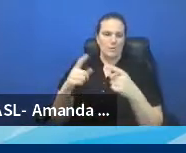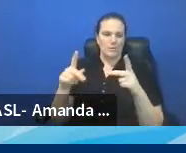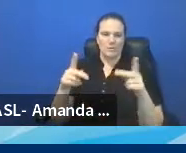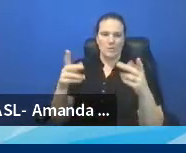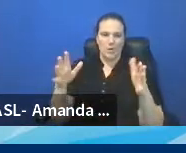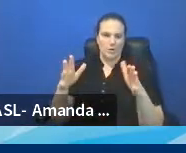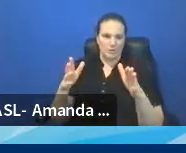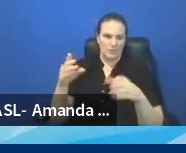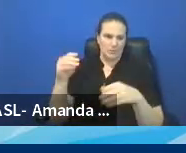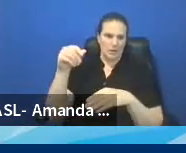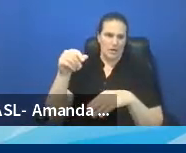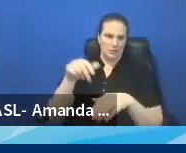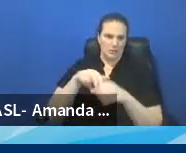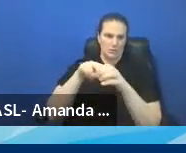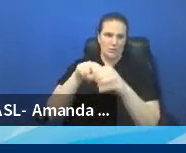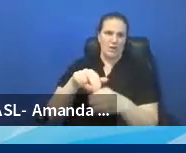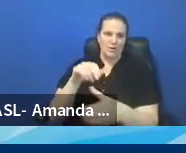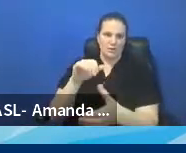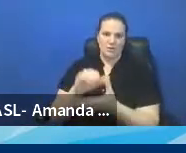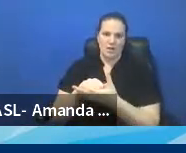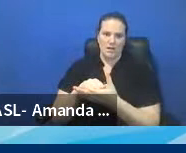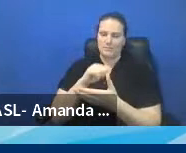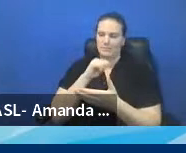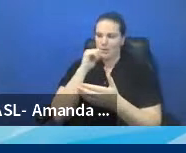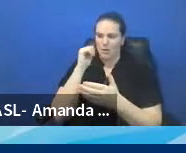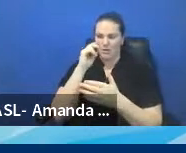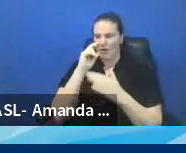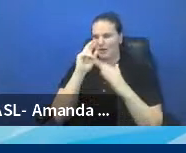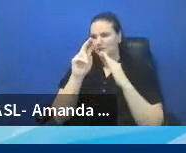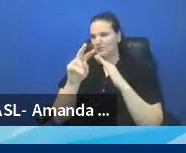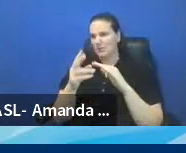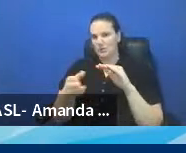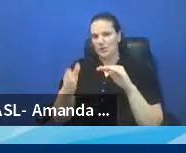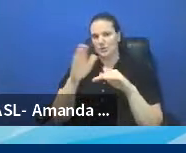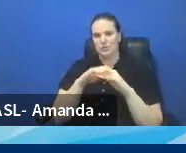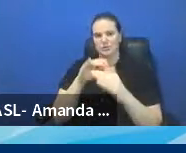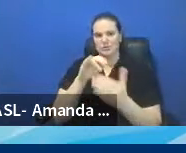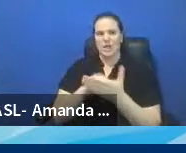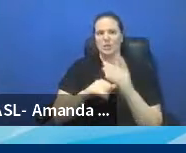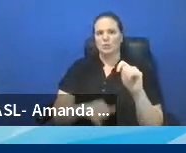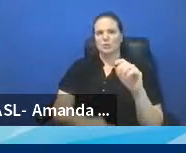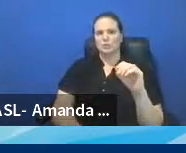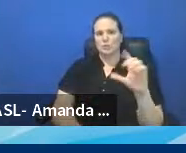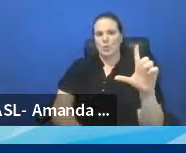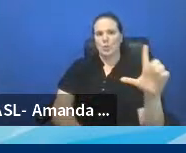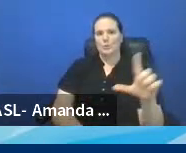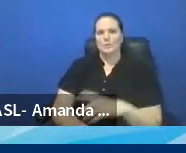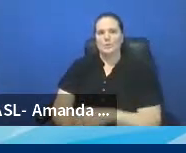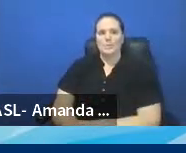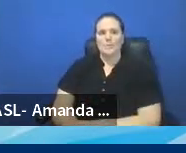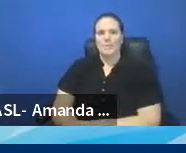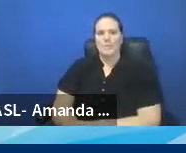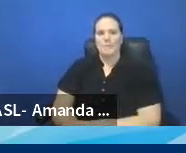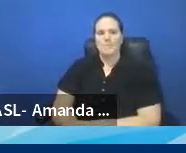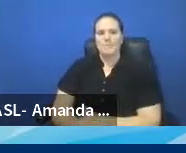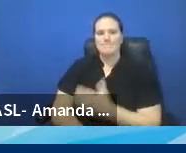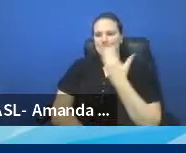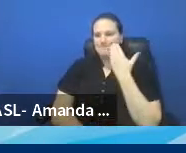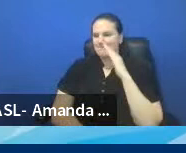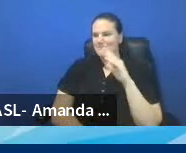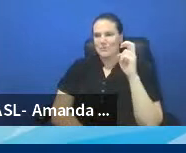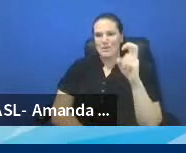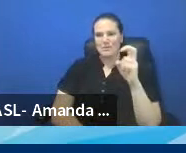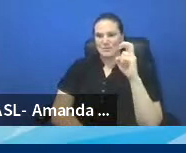to ride transit, I would not anticipate that they would increase it as a toll. I don't actually know if the